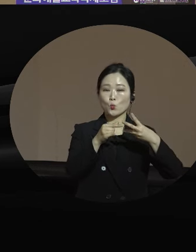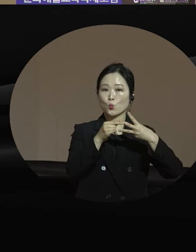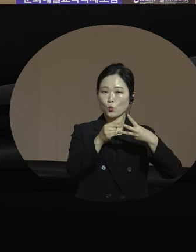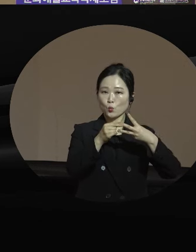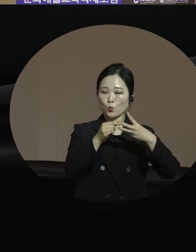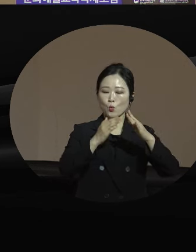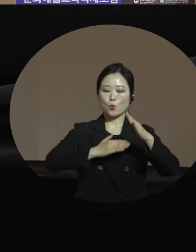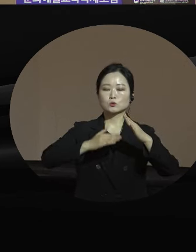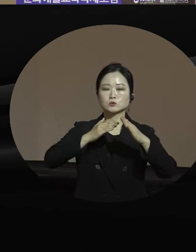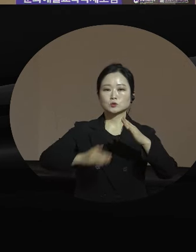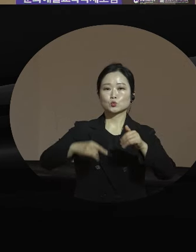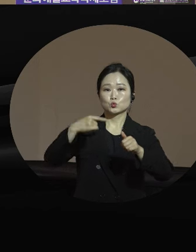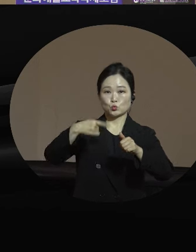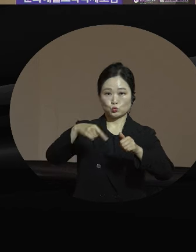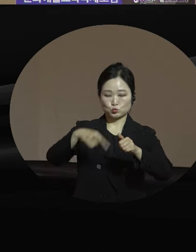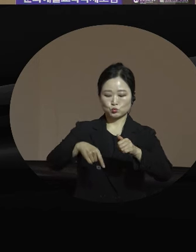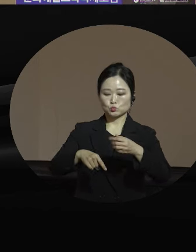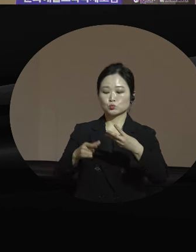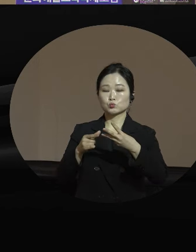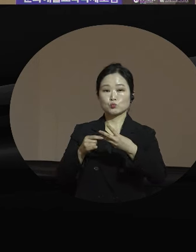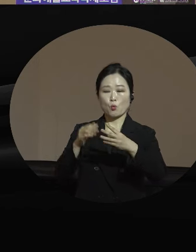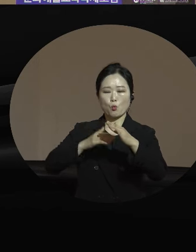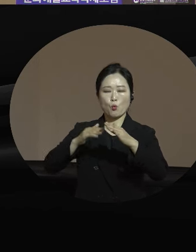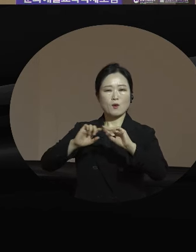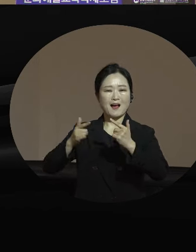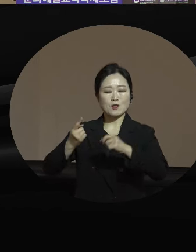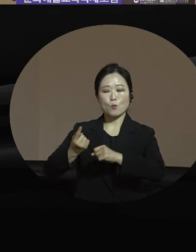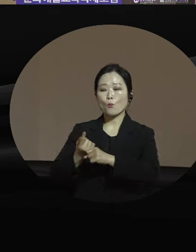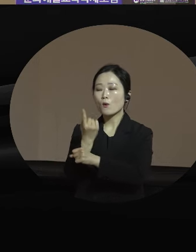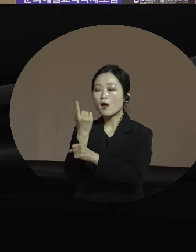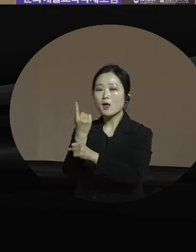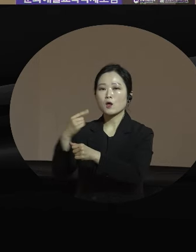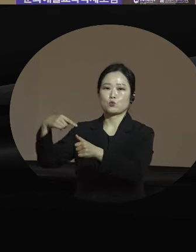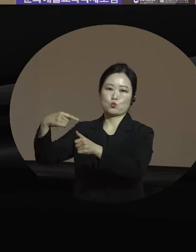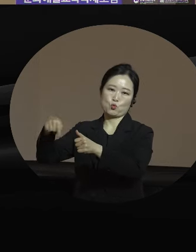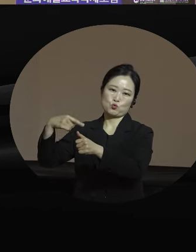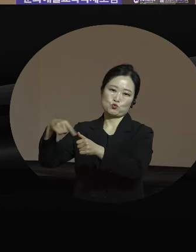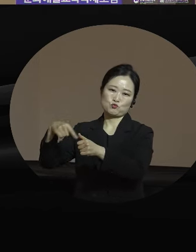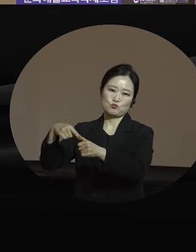that provides the informal education.